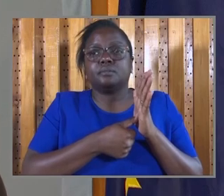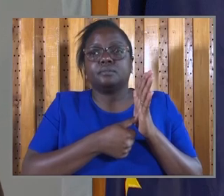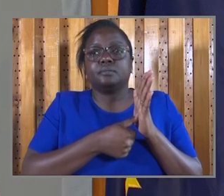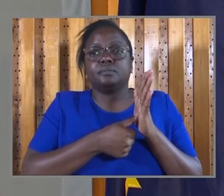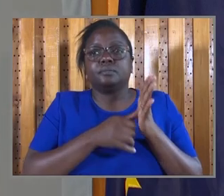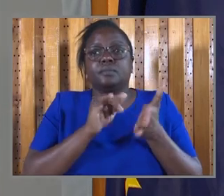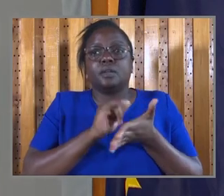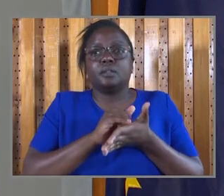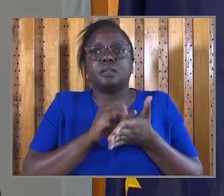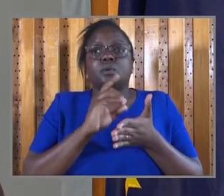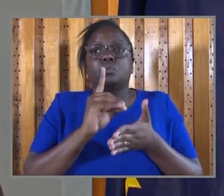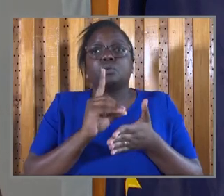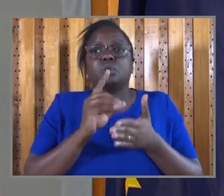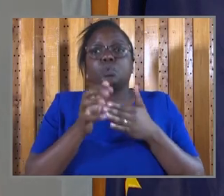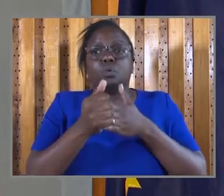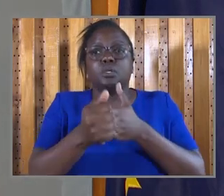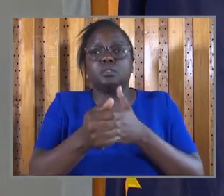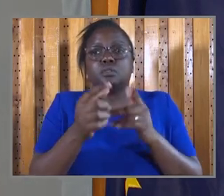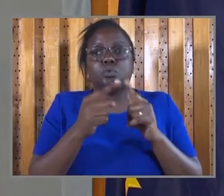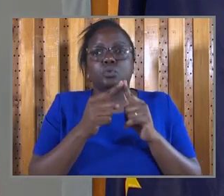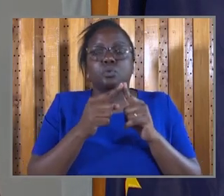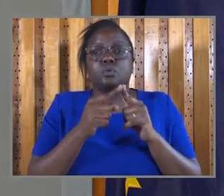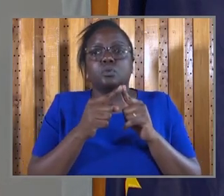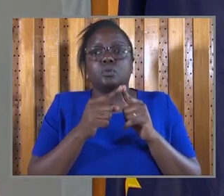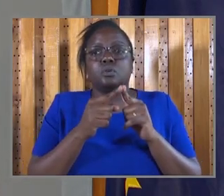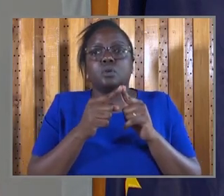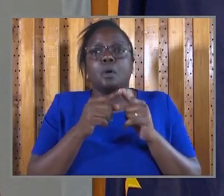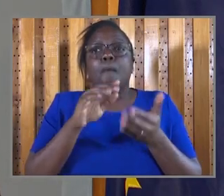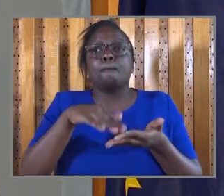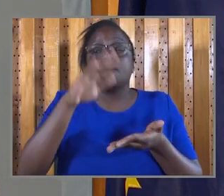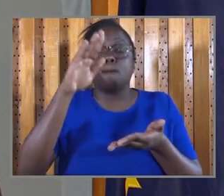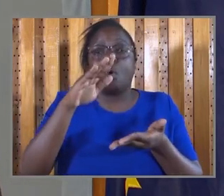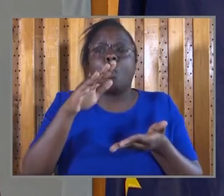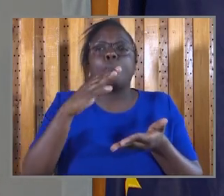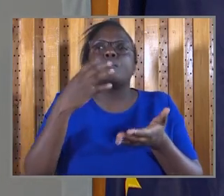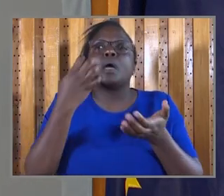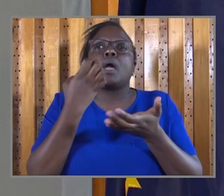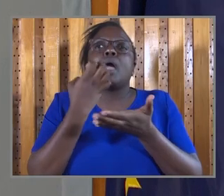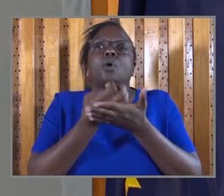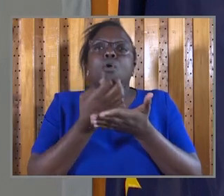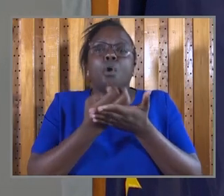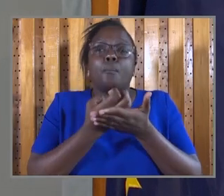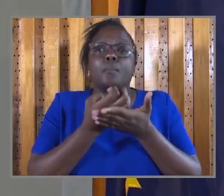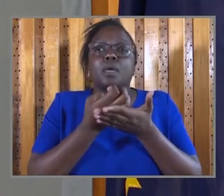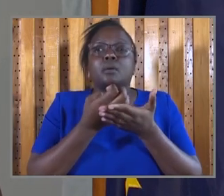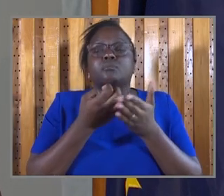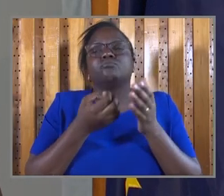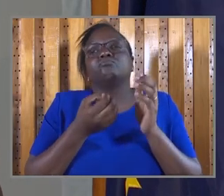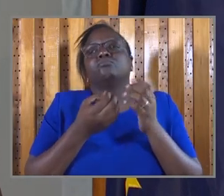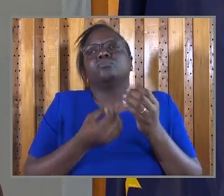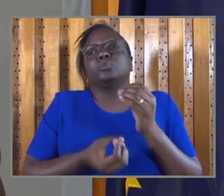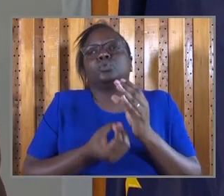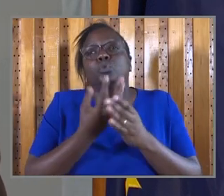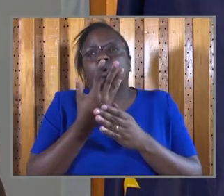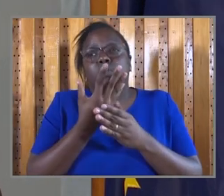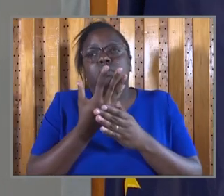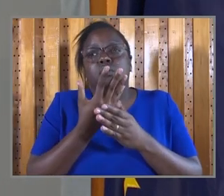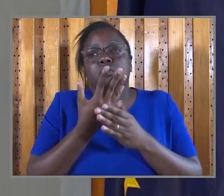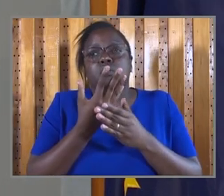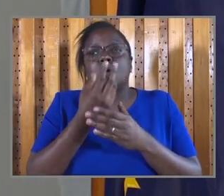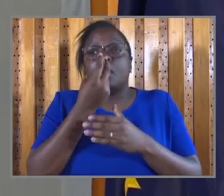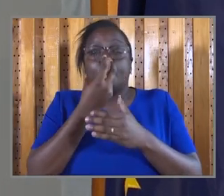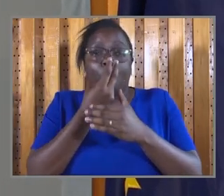I am absolutely convinced that that would lead to substantially more economic growth. And the good news here is that on